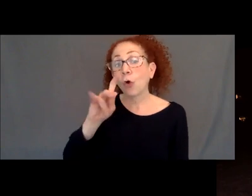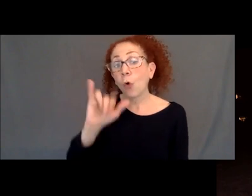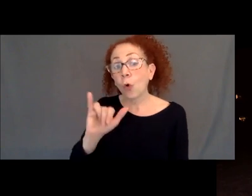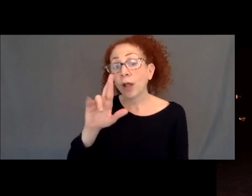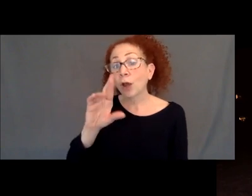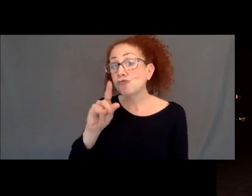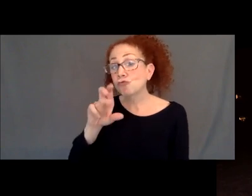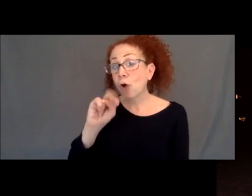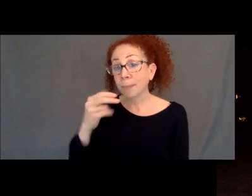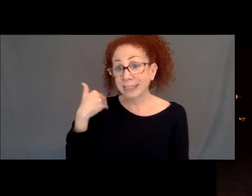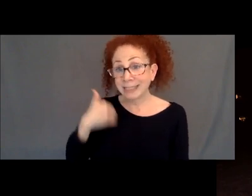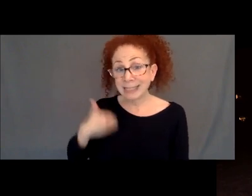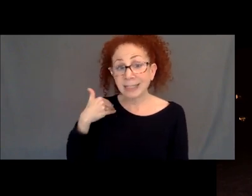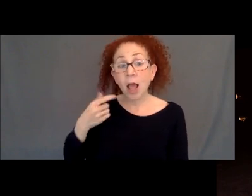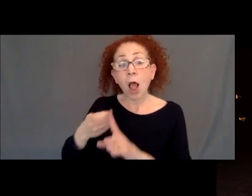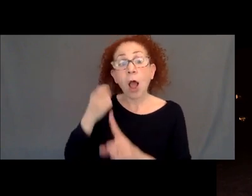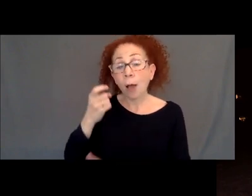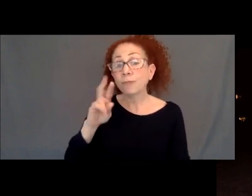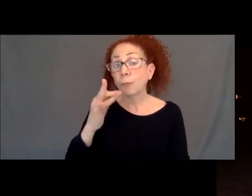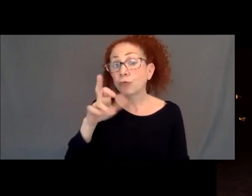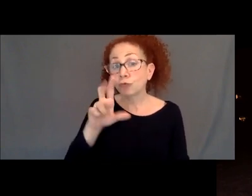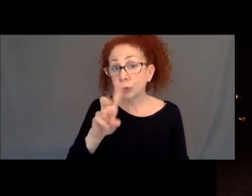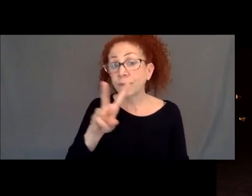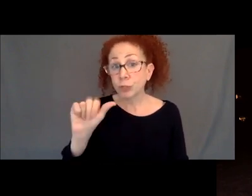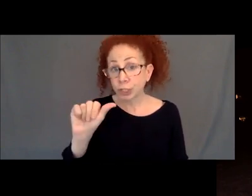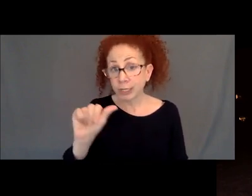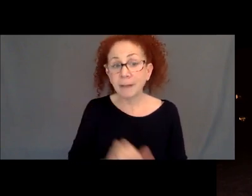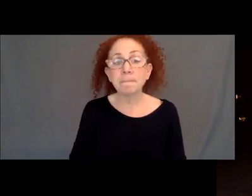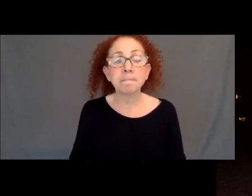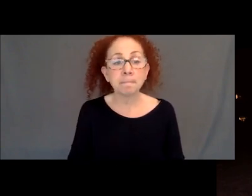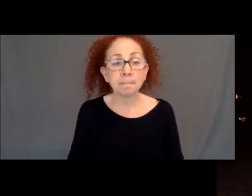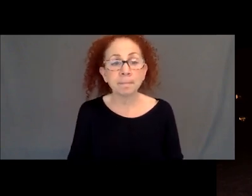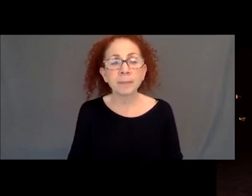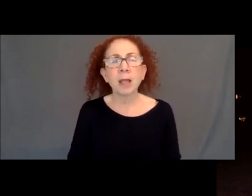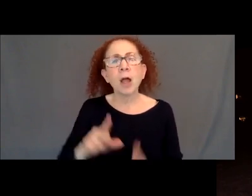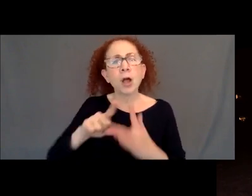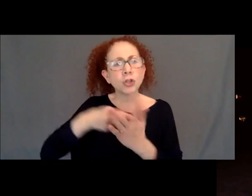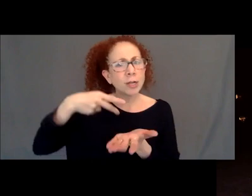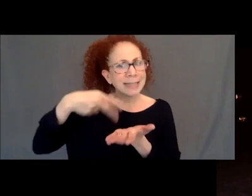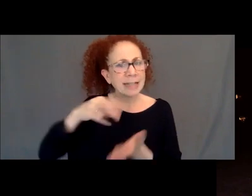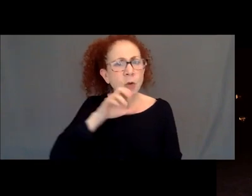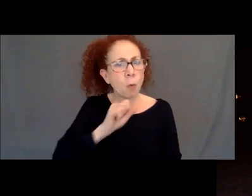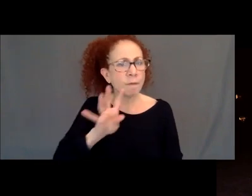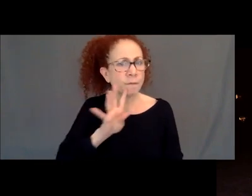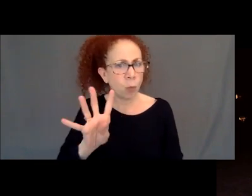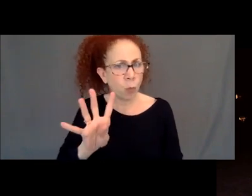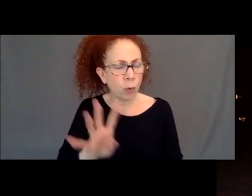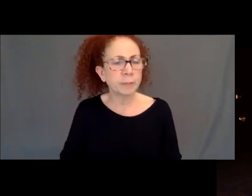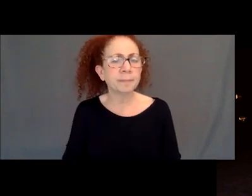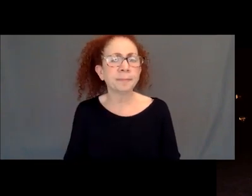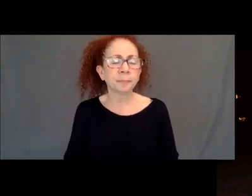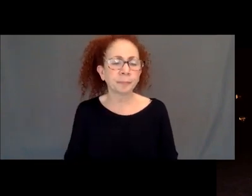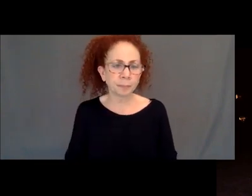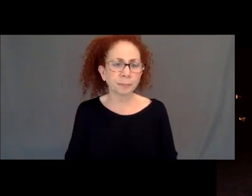Hi, I'm Courtney Robinson. I'm from Richmond, Virginia. I started dancing when I was